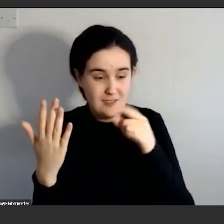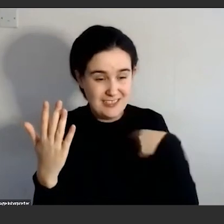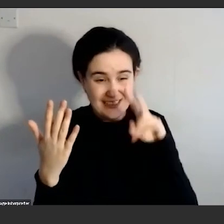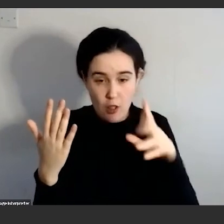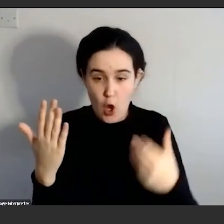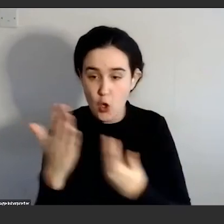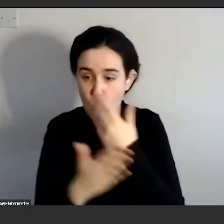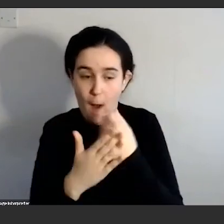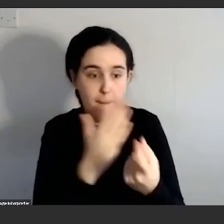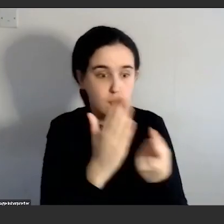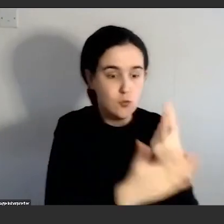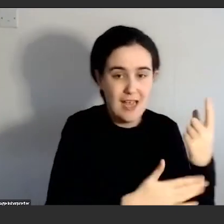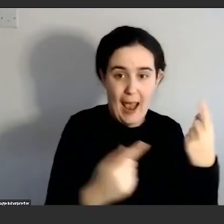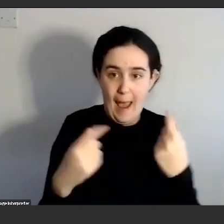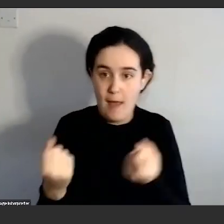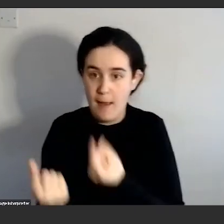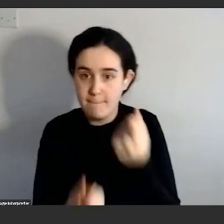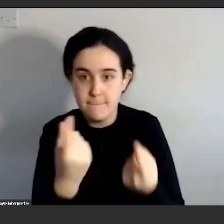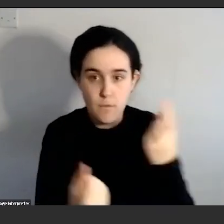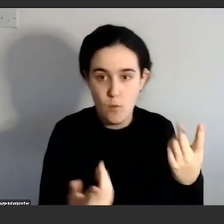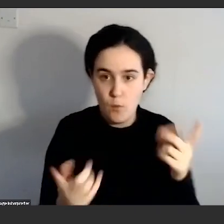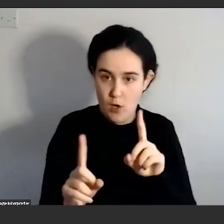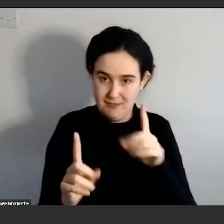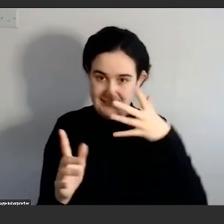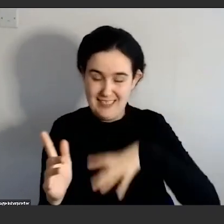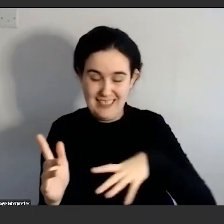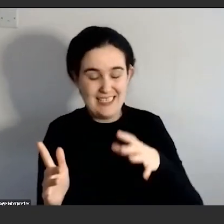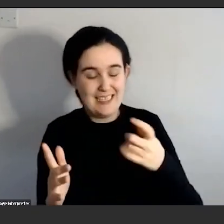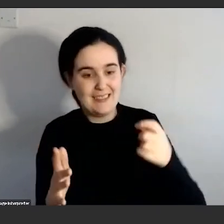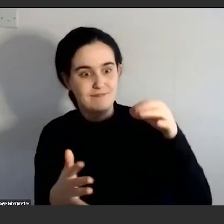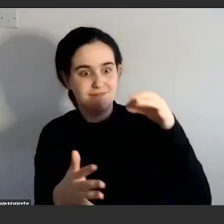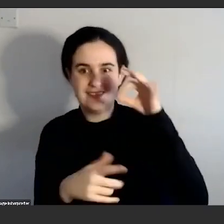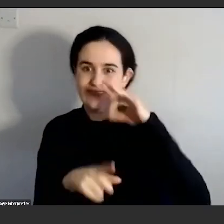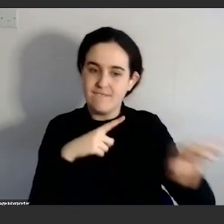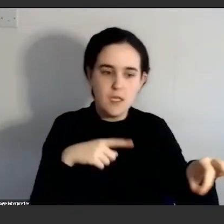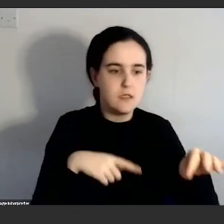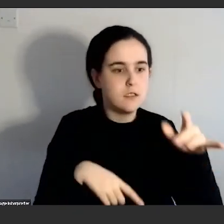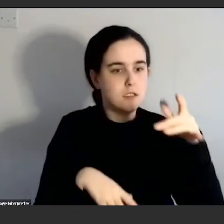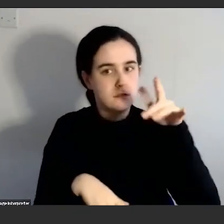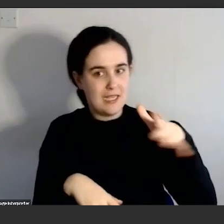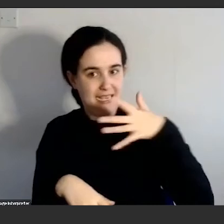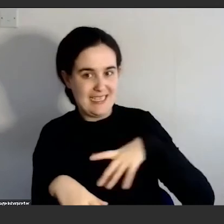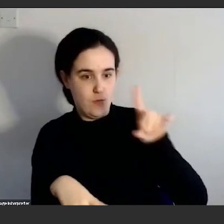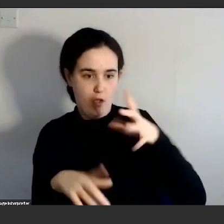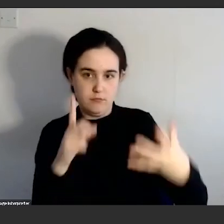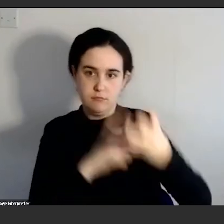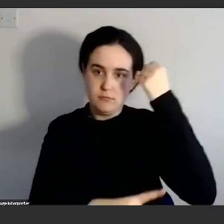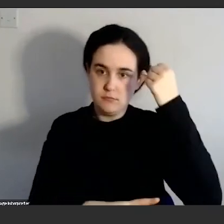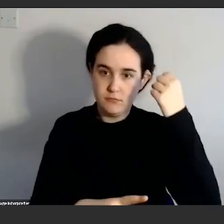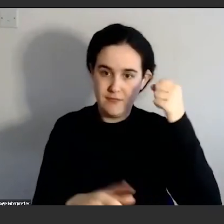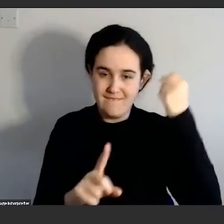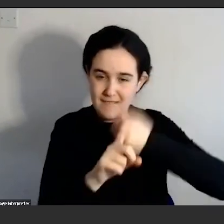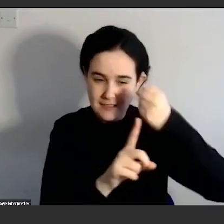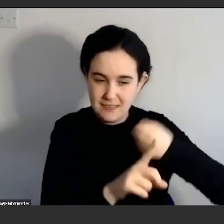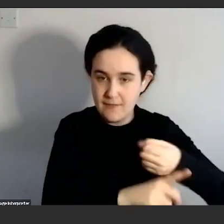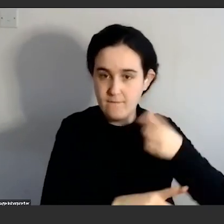how that change can happen and then making it clear to governments that it is their responsibility and that they have already signed up to these. So more commitments is great,